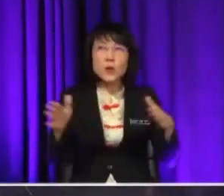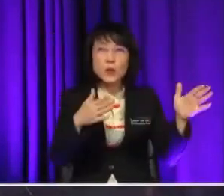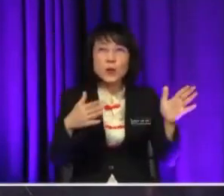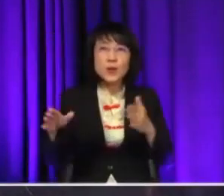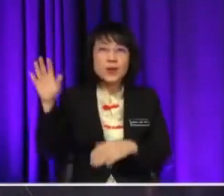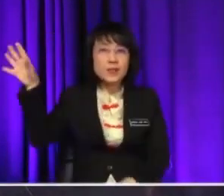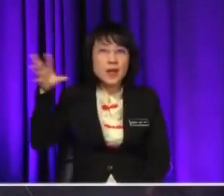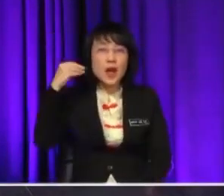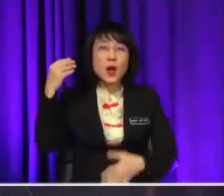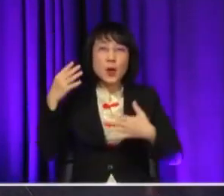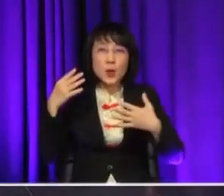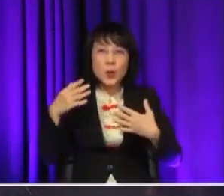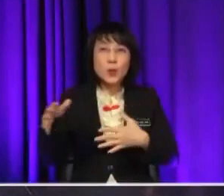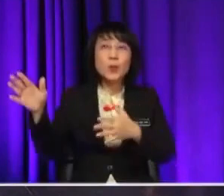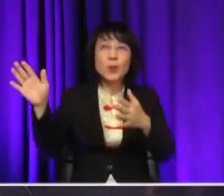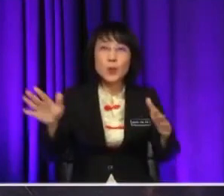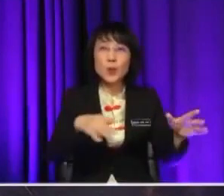than alliteration.